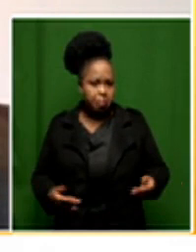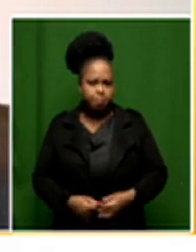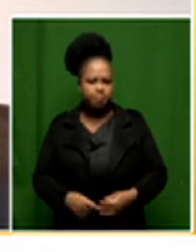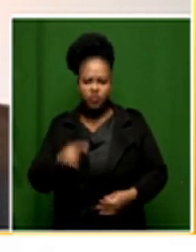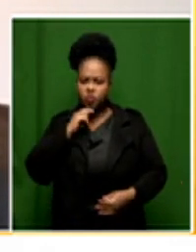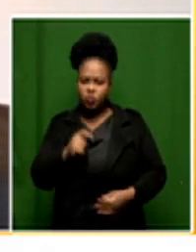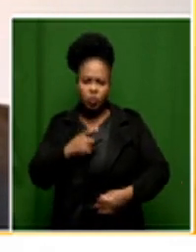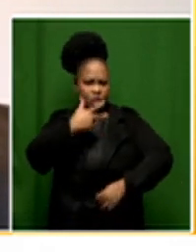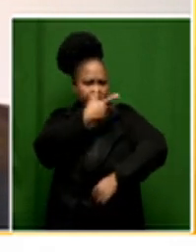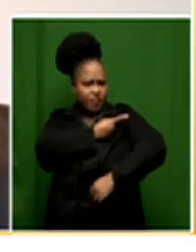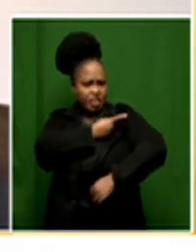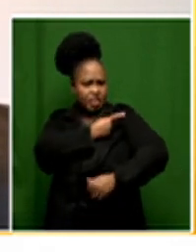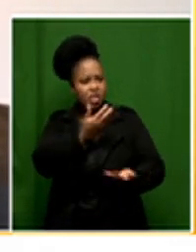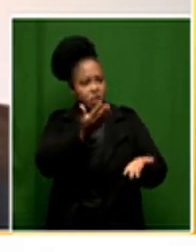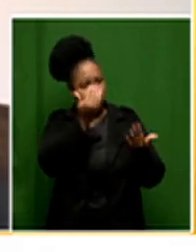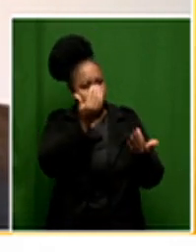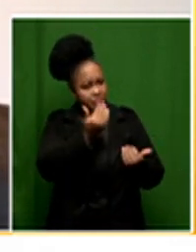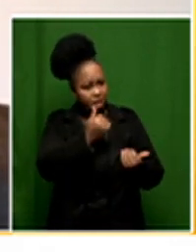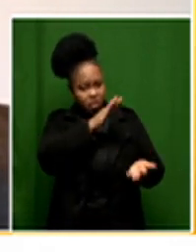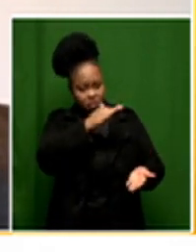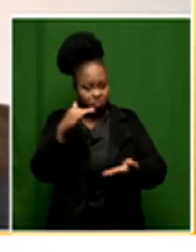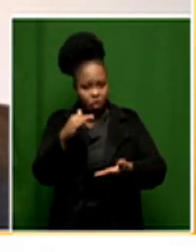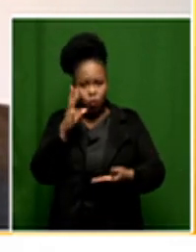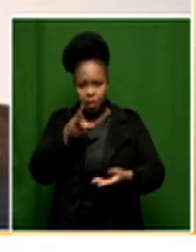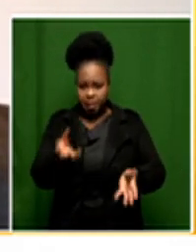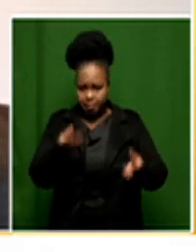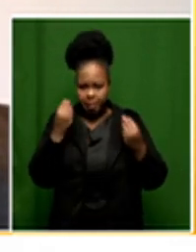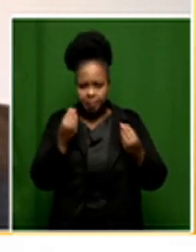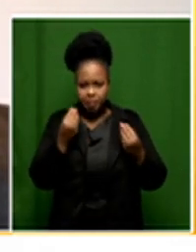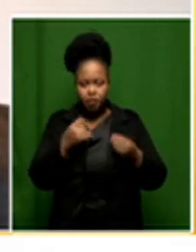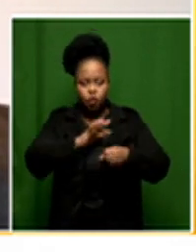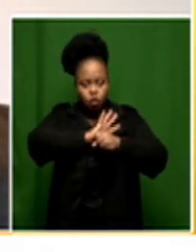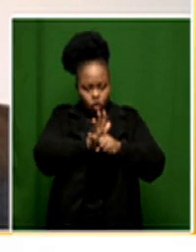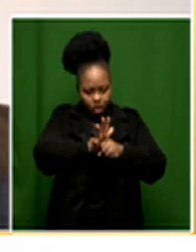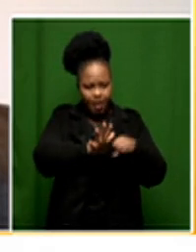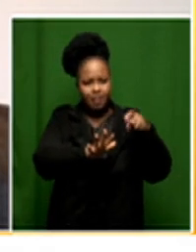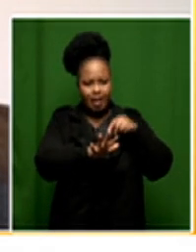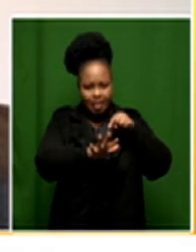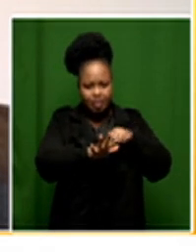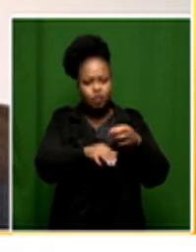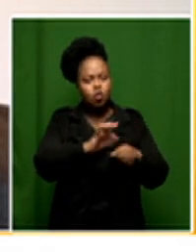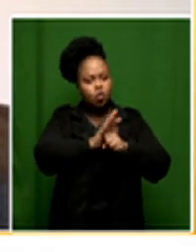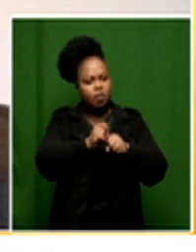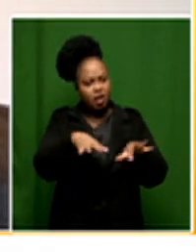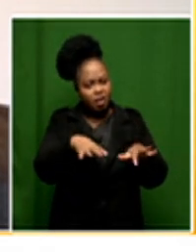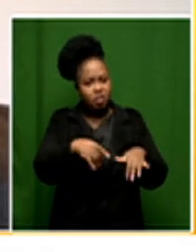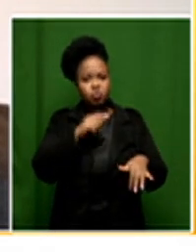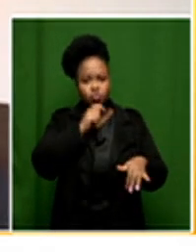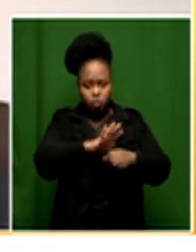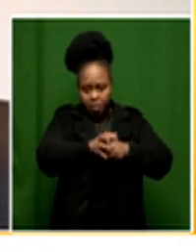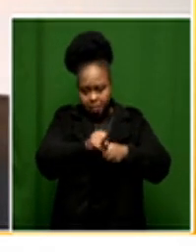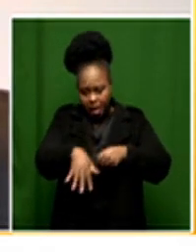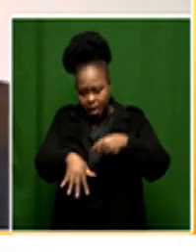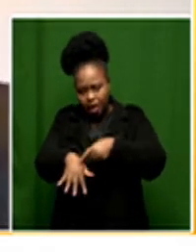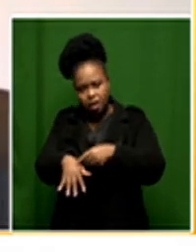the vaccines that are currently on the market that were developed for the novel strain of COVID-19 will in fact